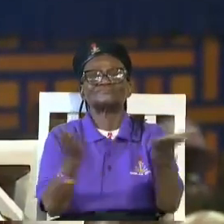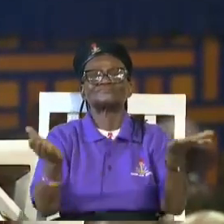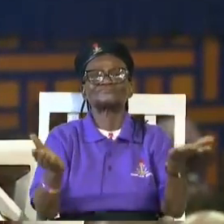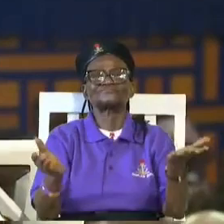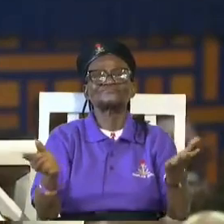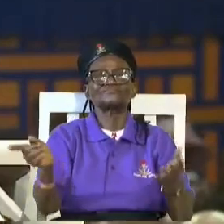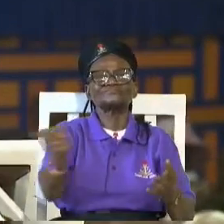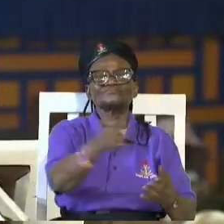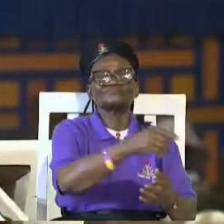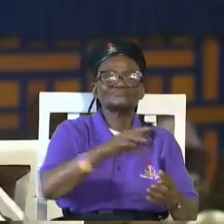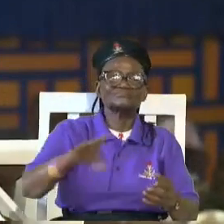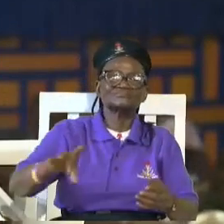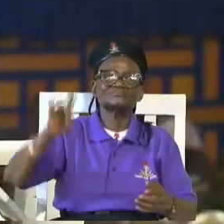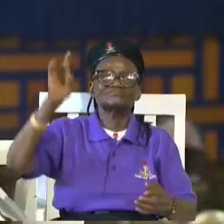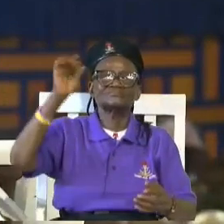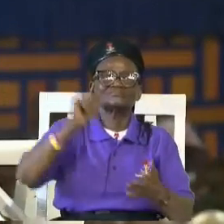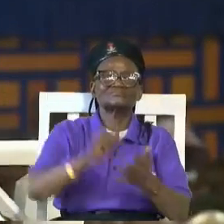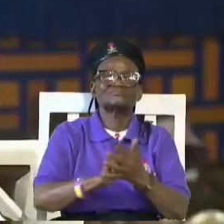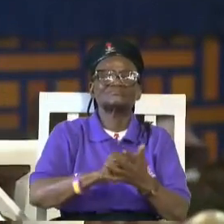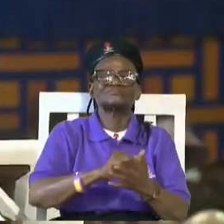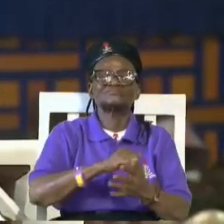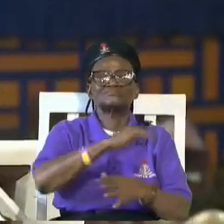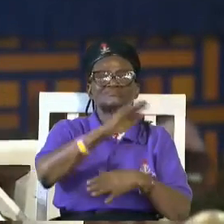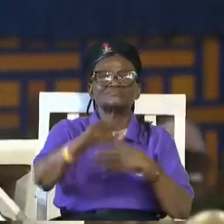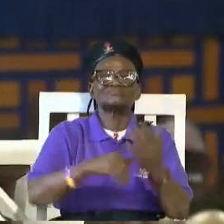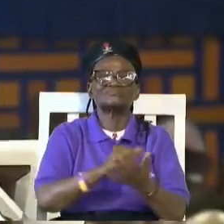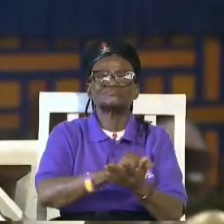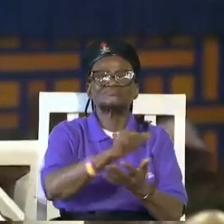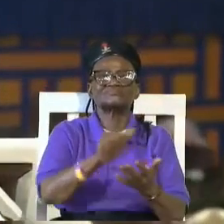you discover that all those